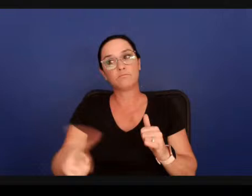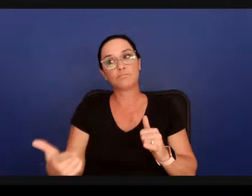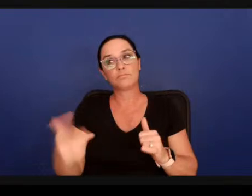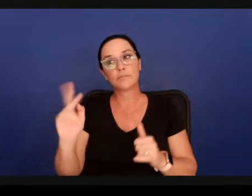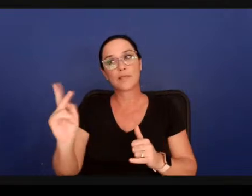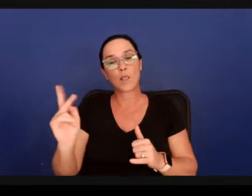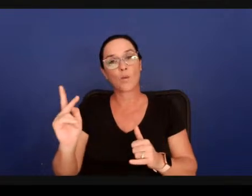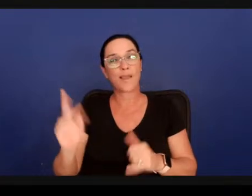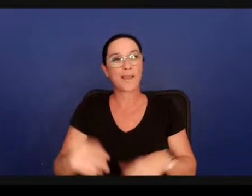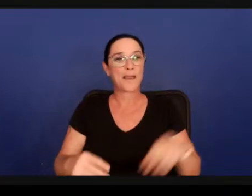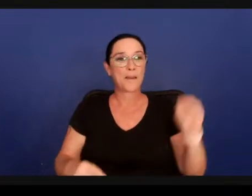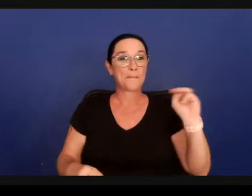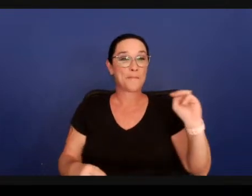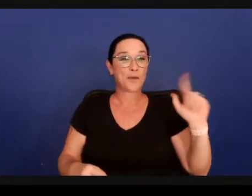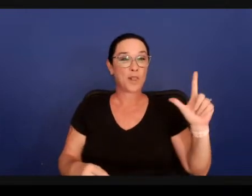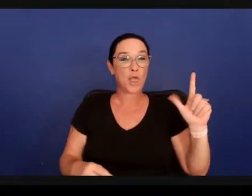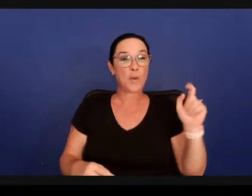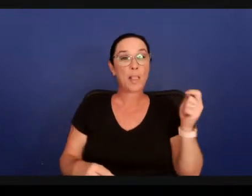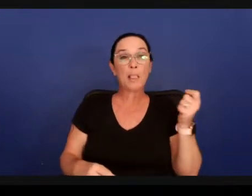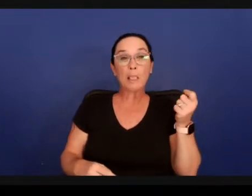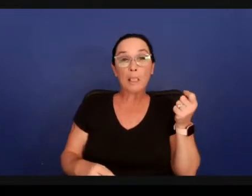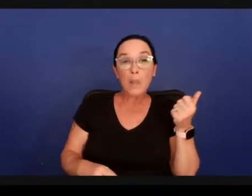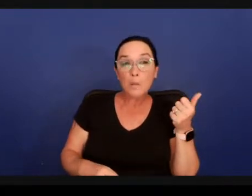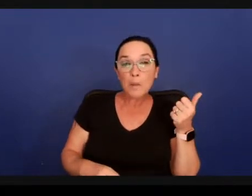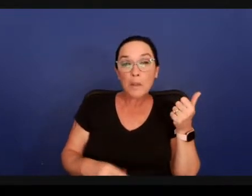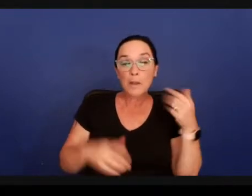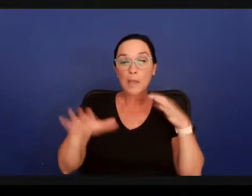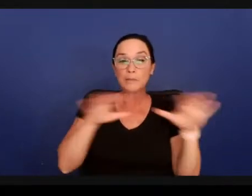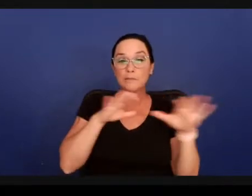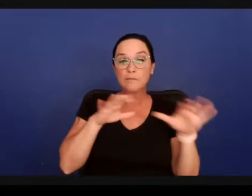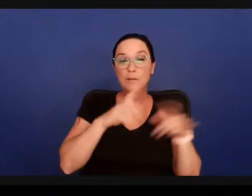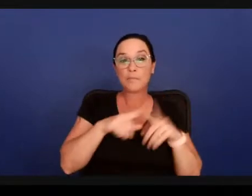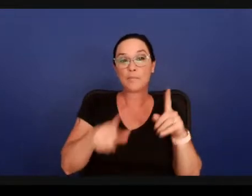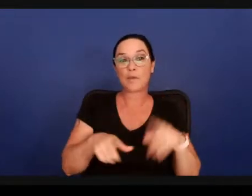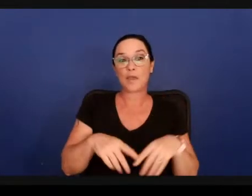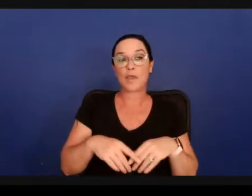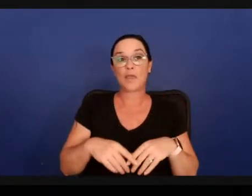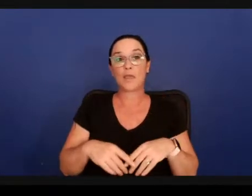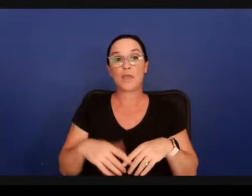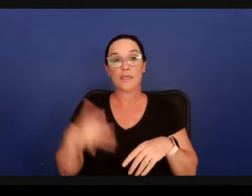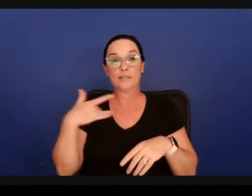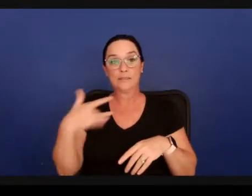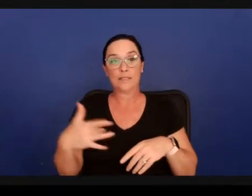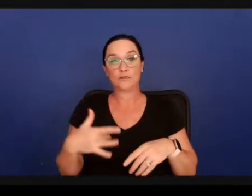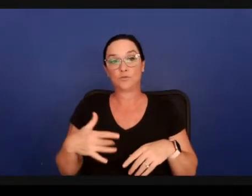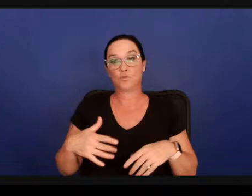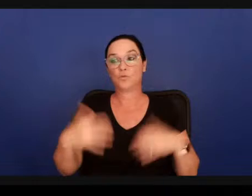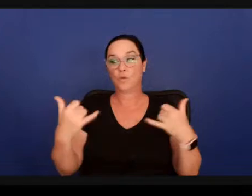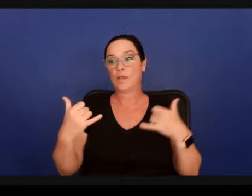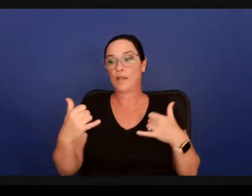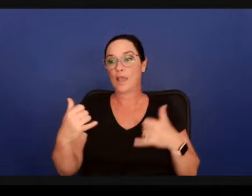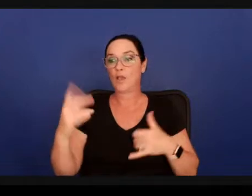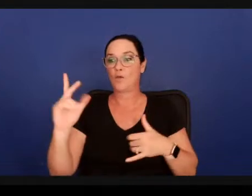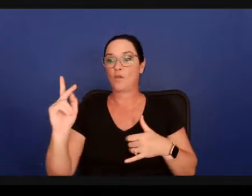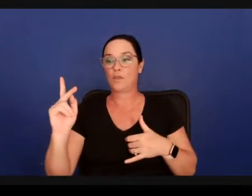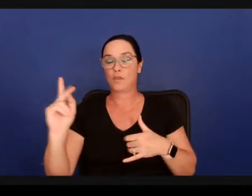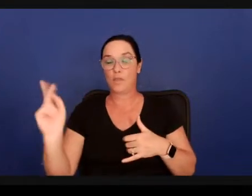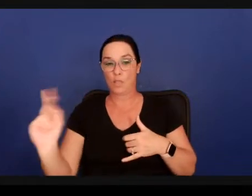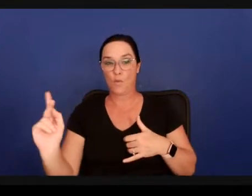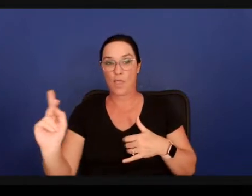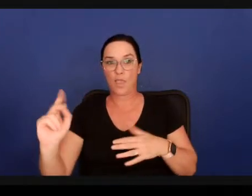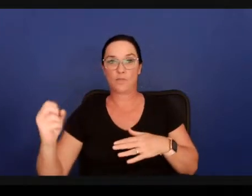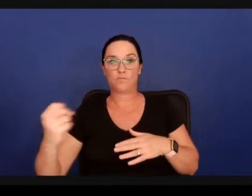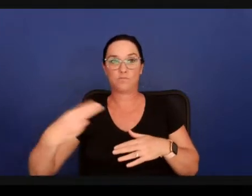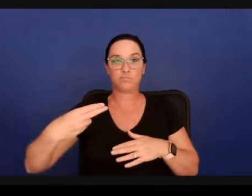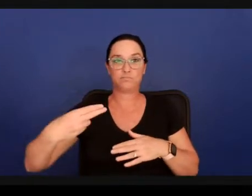its head out, but otherwise, one volcano is dominating the show still. Yeah, it was a little bit